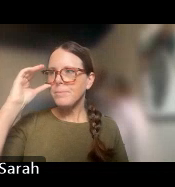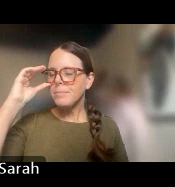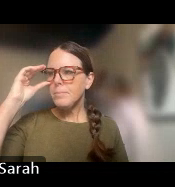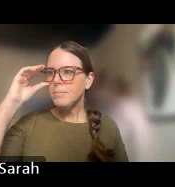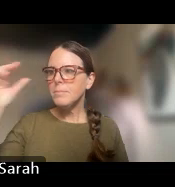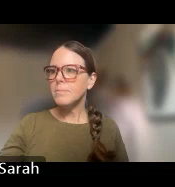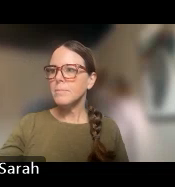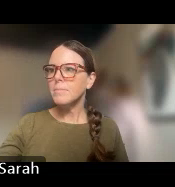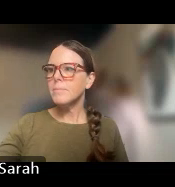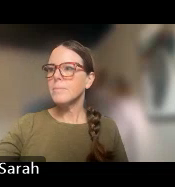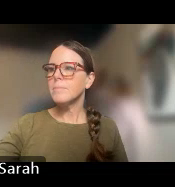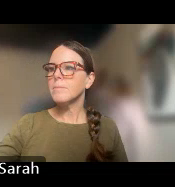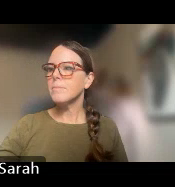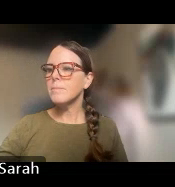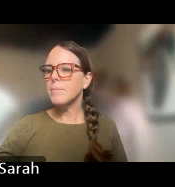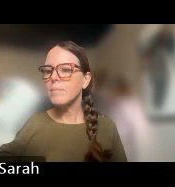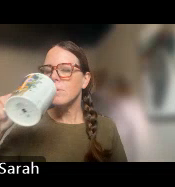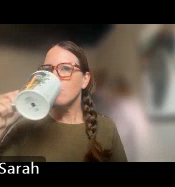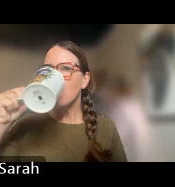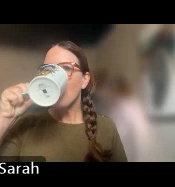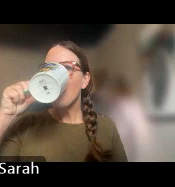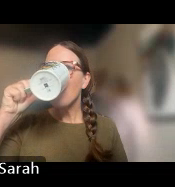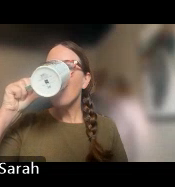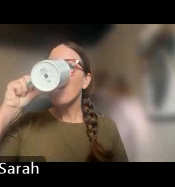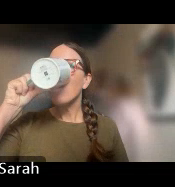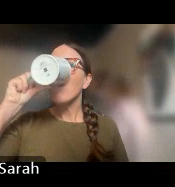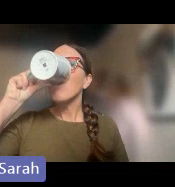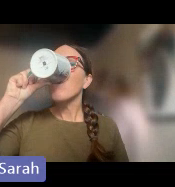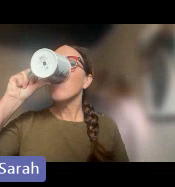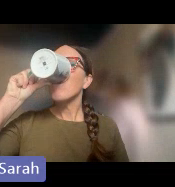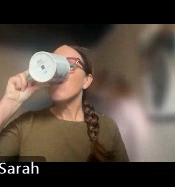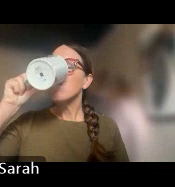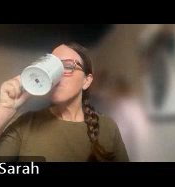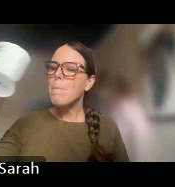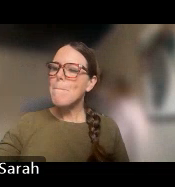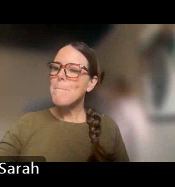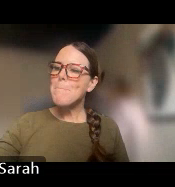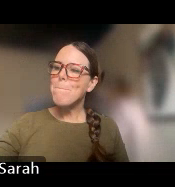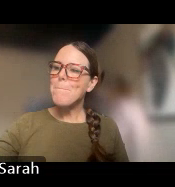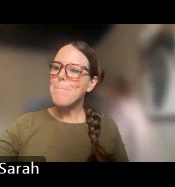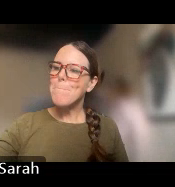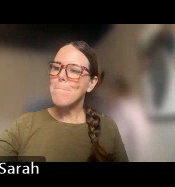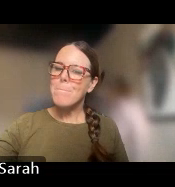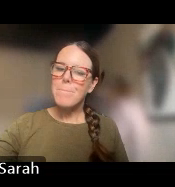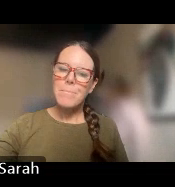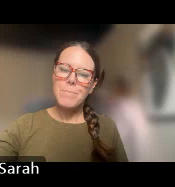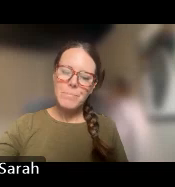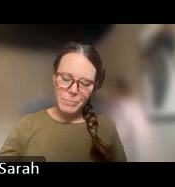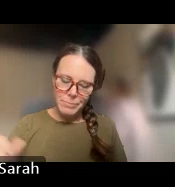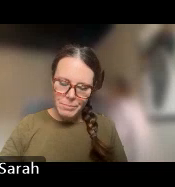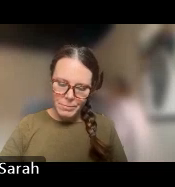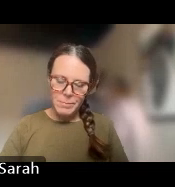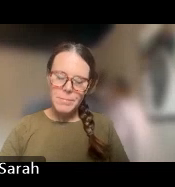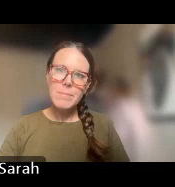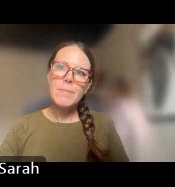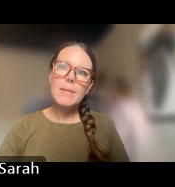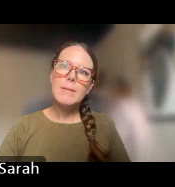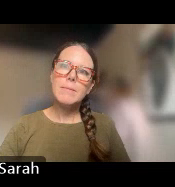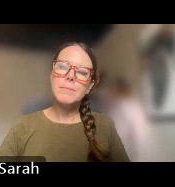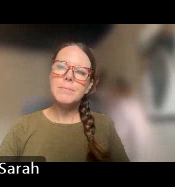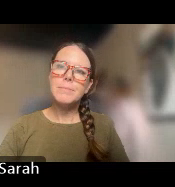but hospitality realm here in the city. And so for me, being able to actually listen to how they